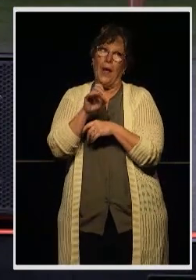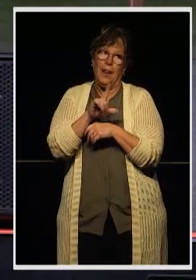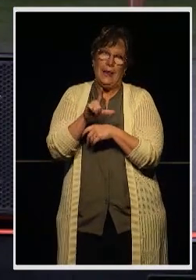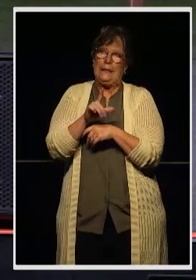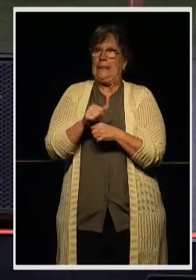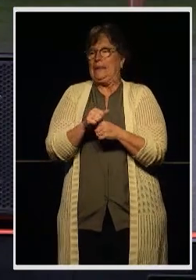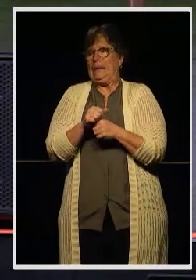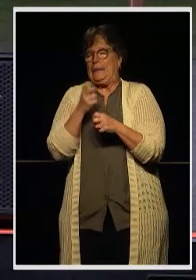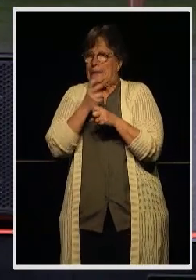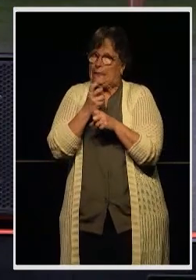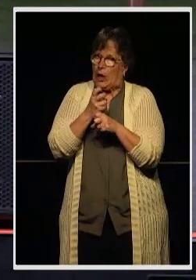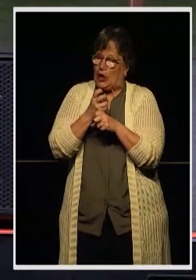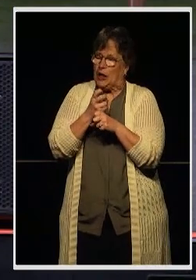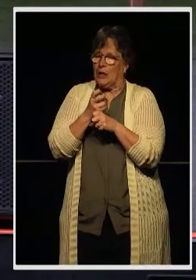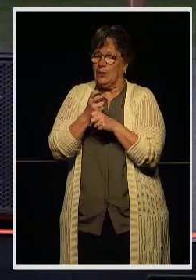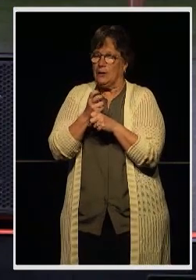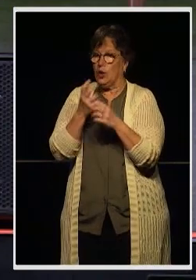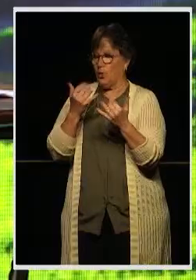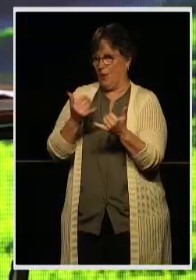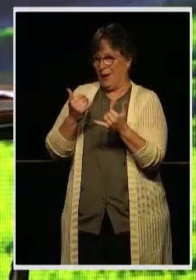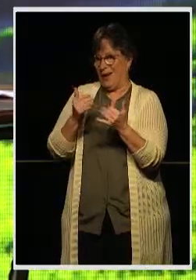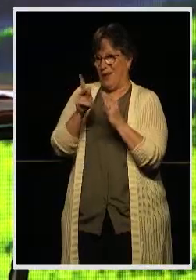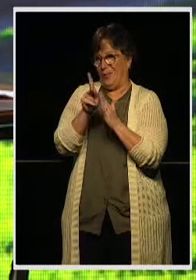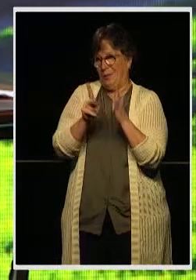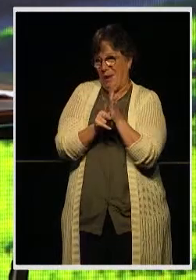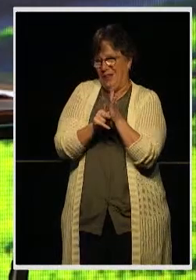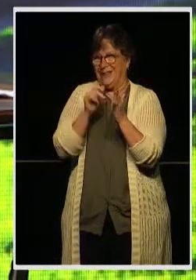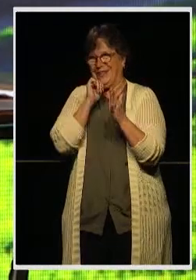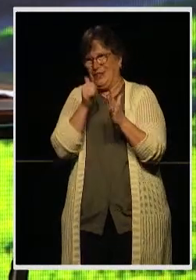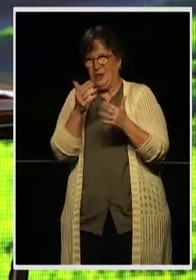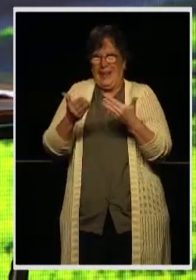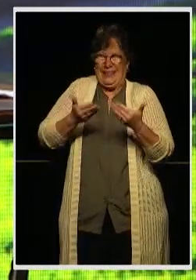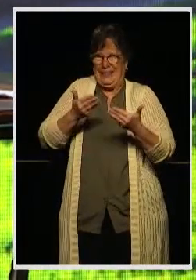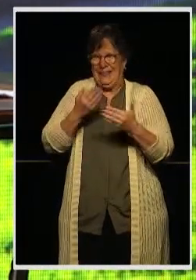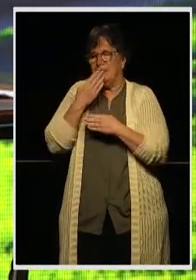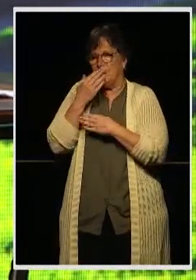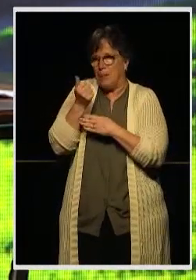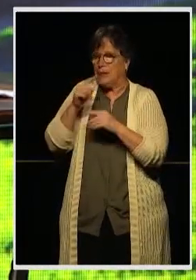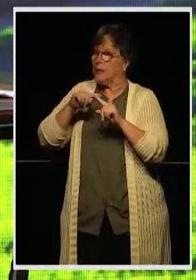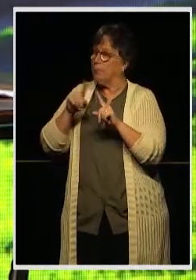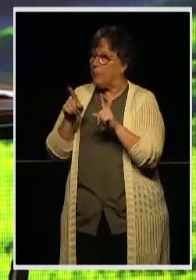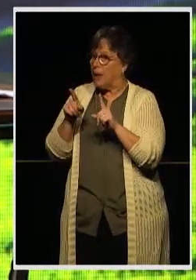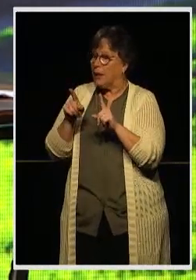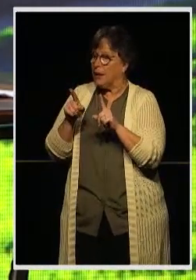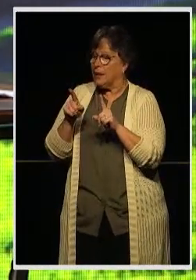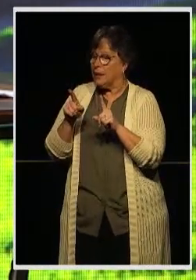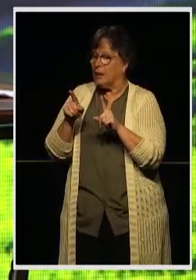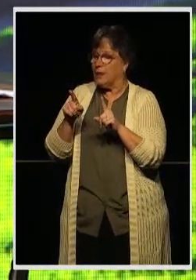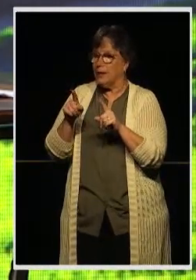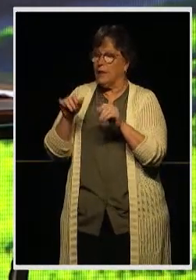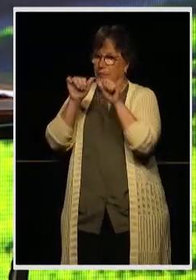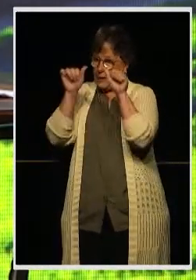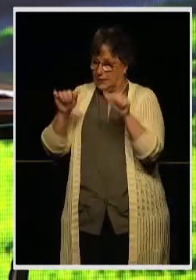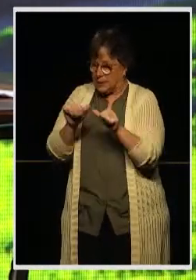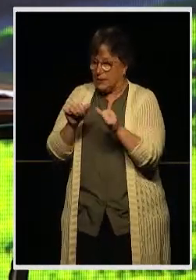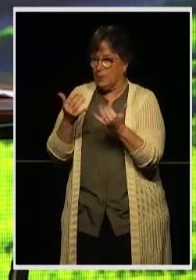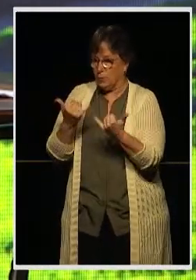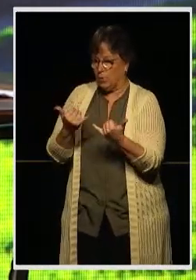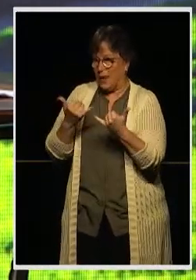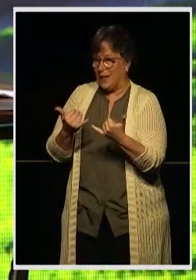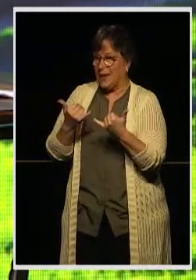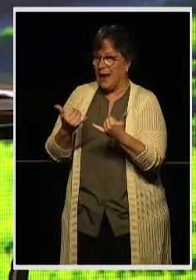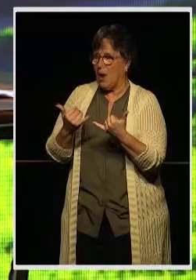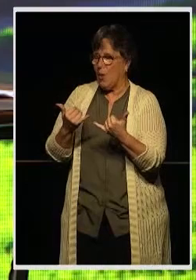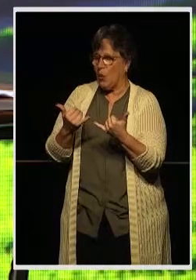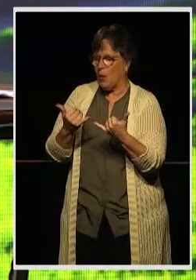tricky. Right now, the policies aren't all that conducive. So the policy system that the US agricultural system is in right now is what really a policy